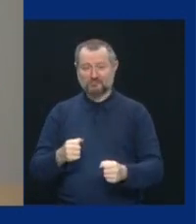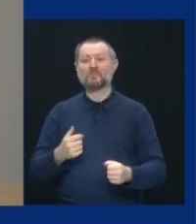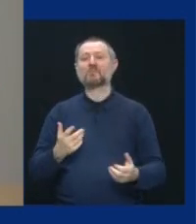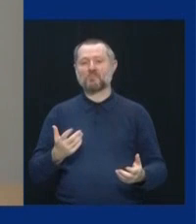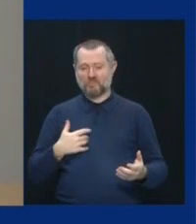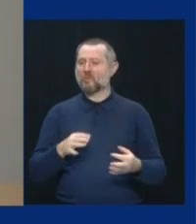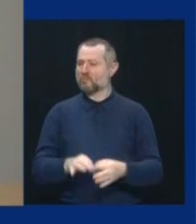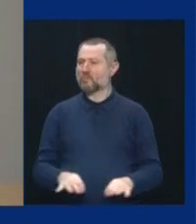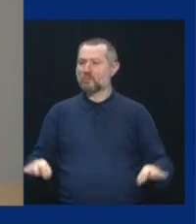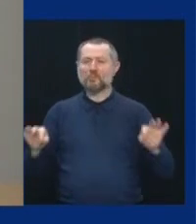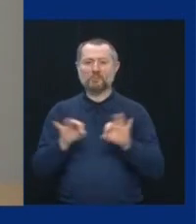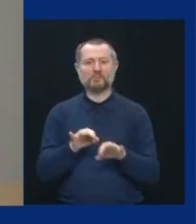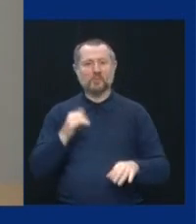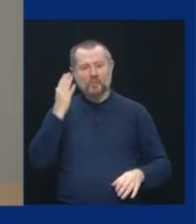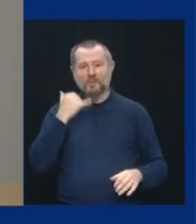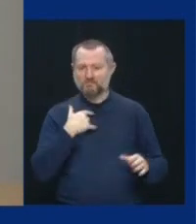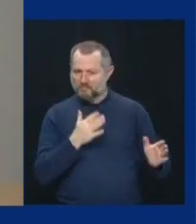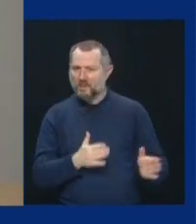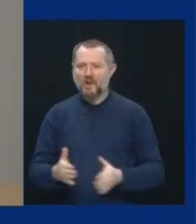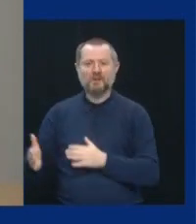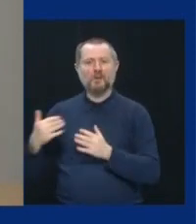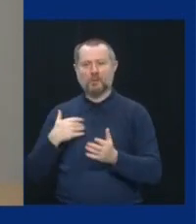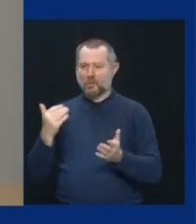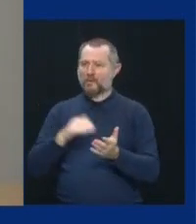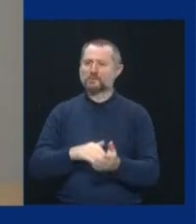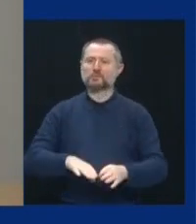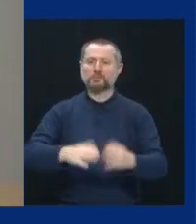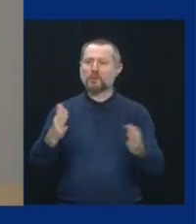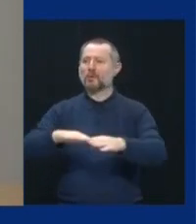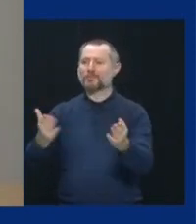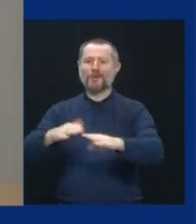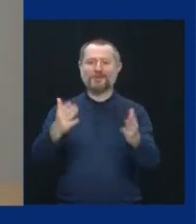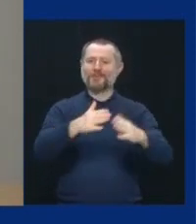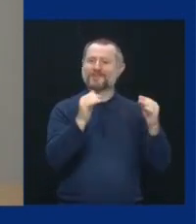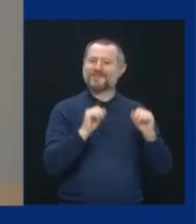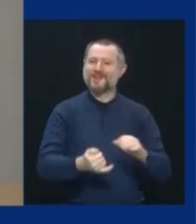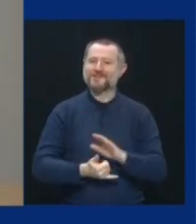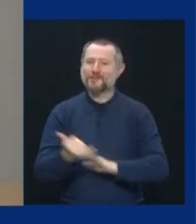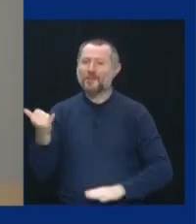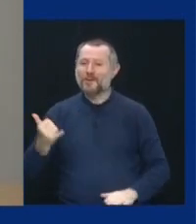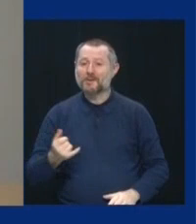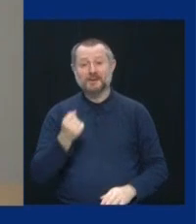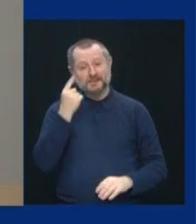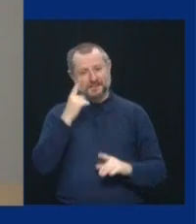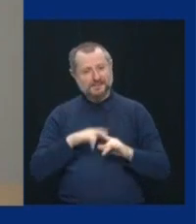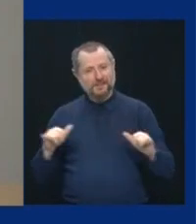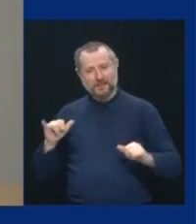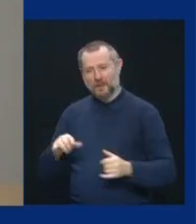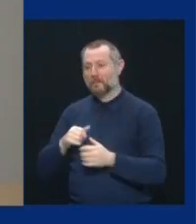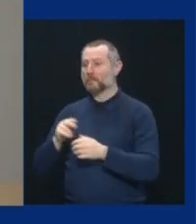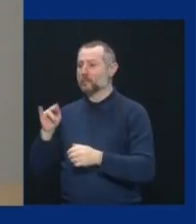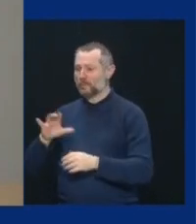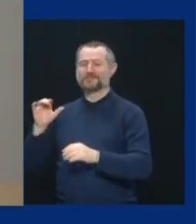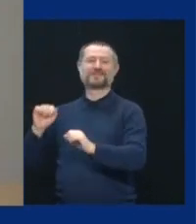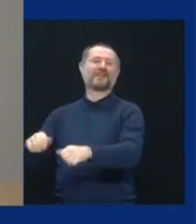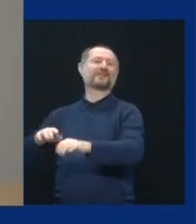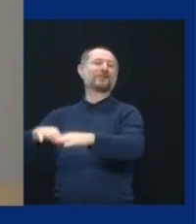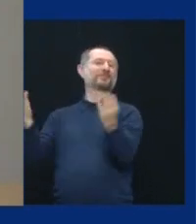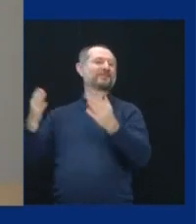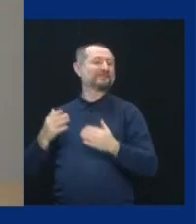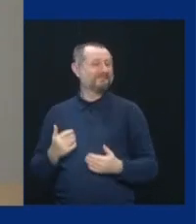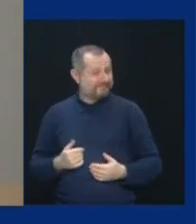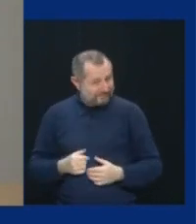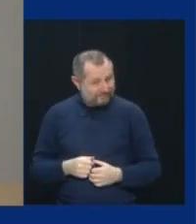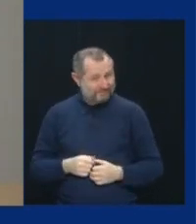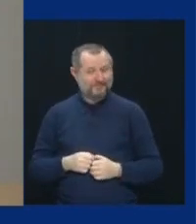we are planning a phased reopening of the subways coinciding with the gradual reopening of the city of New York. We are seeing